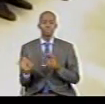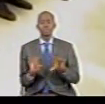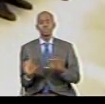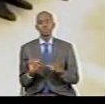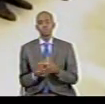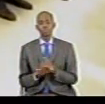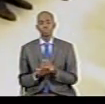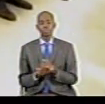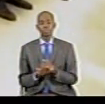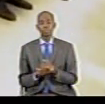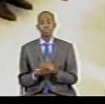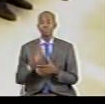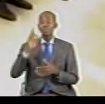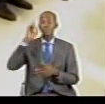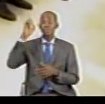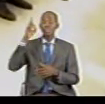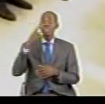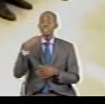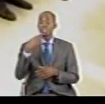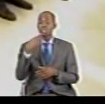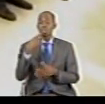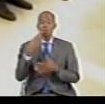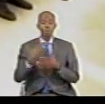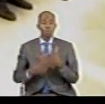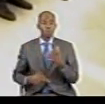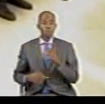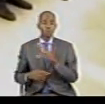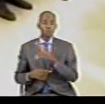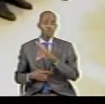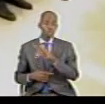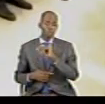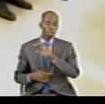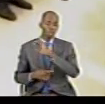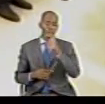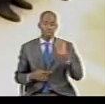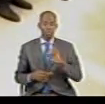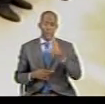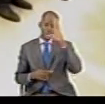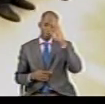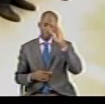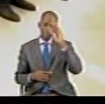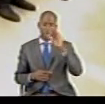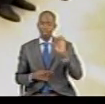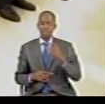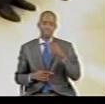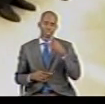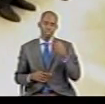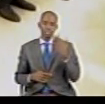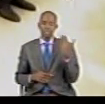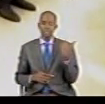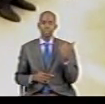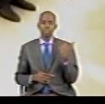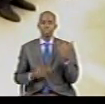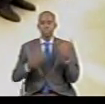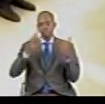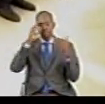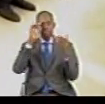He said what no other man ever said. Trust him.